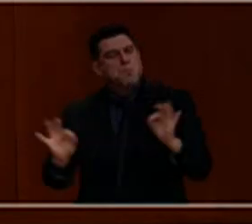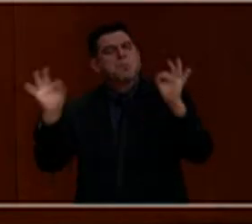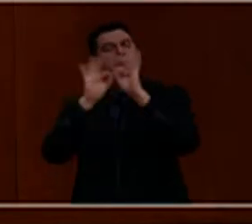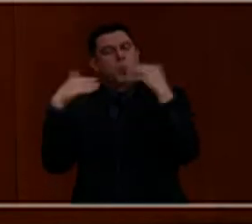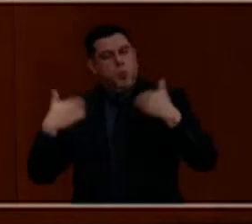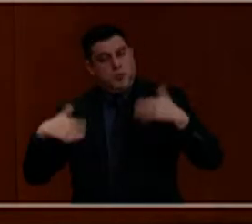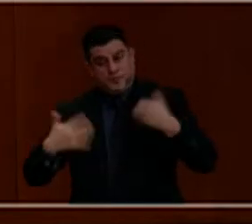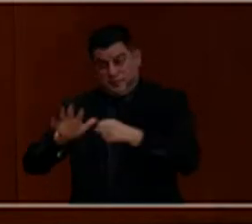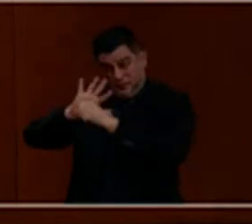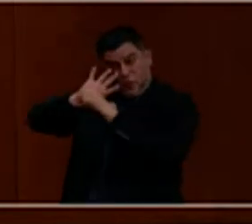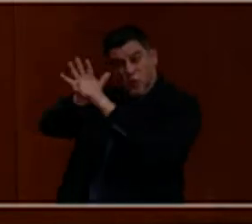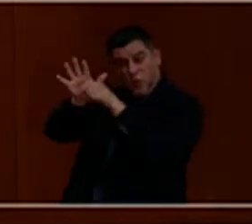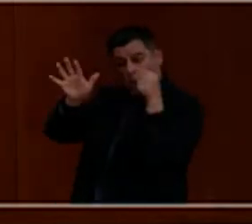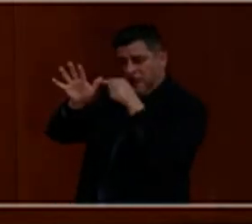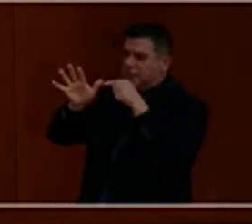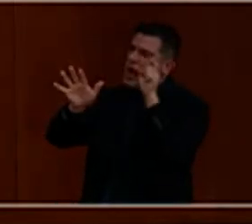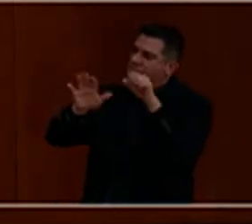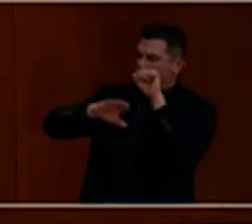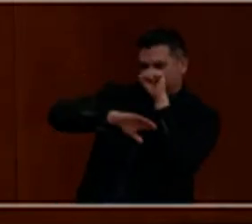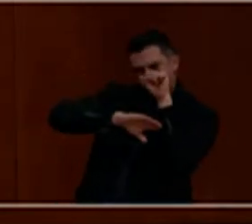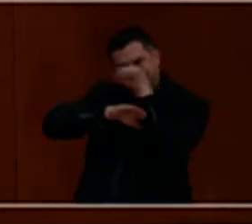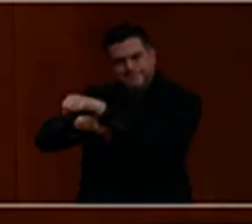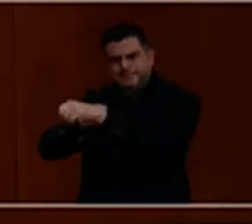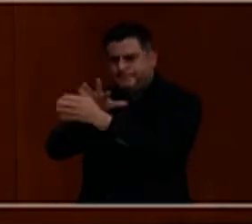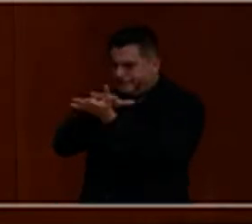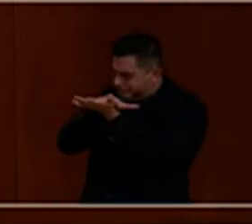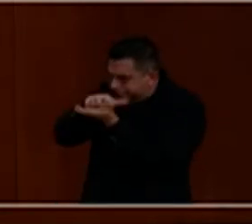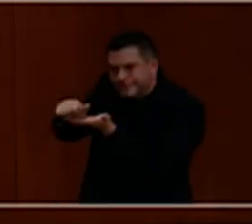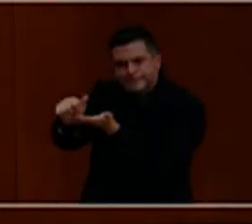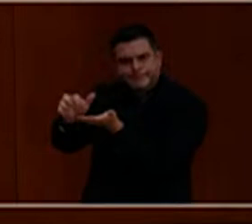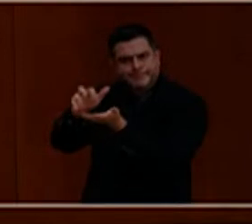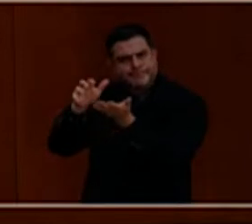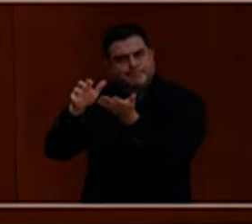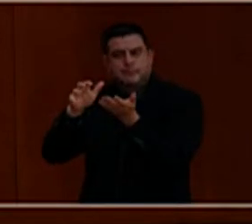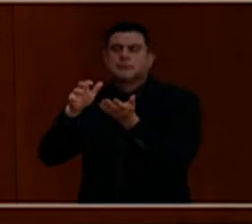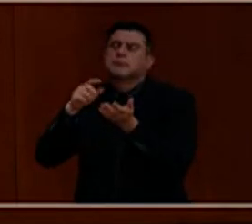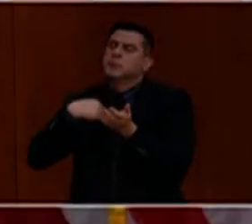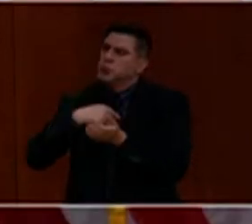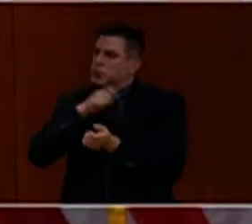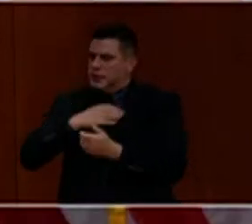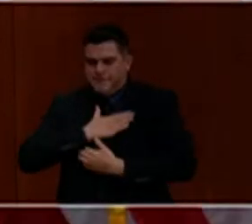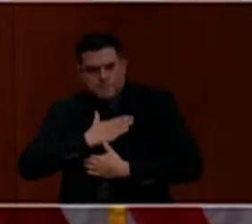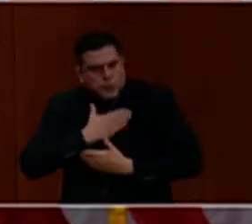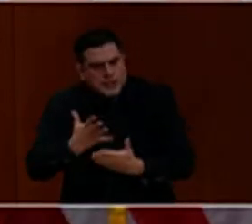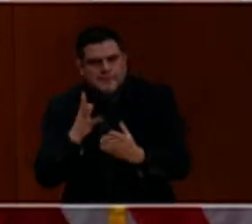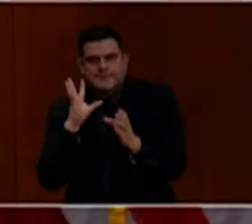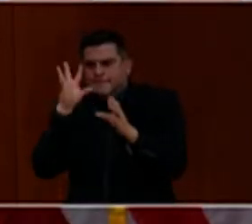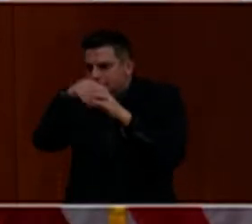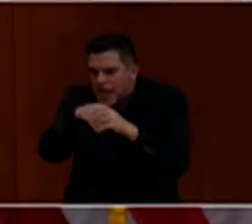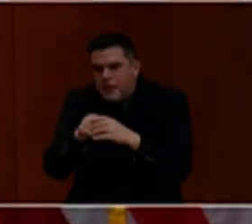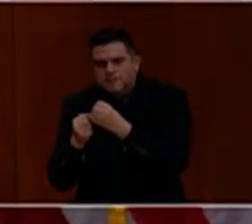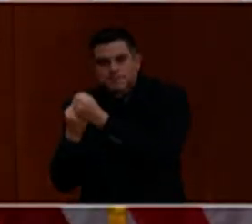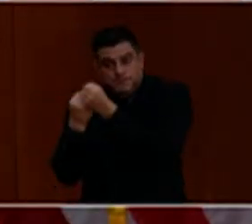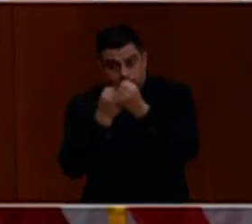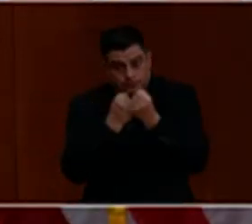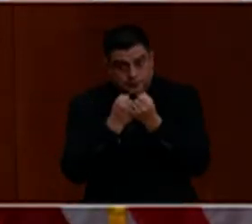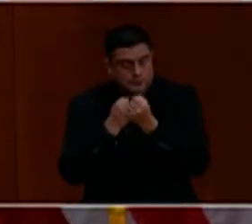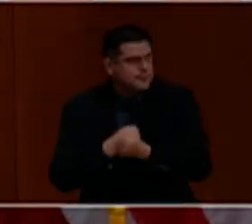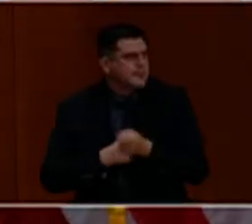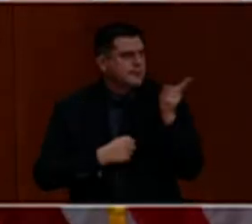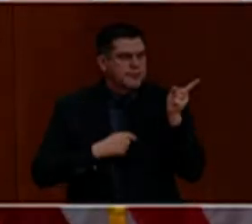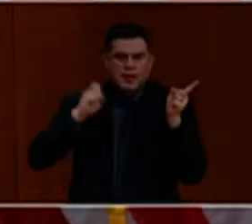that early process. Great. Well, thank you for stepping up.